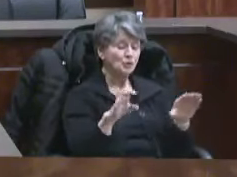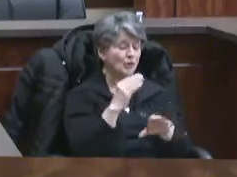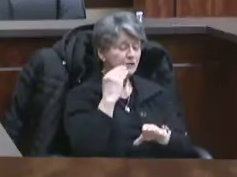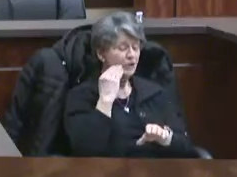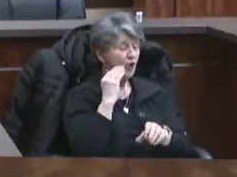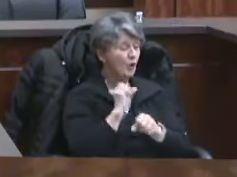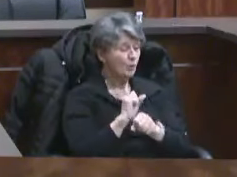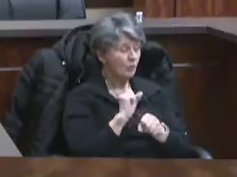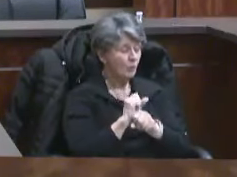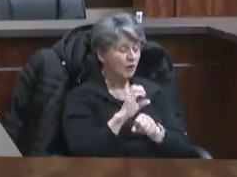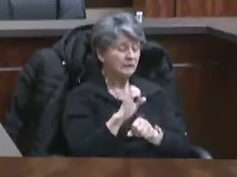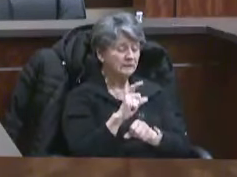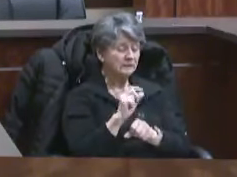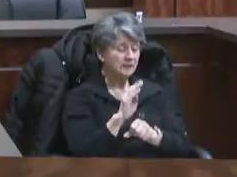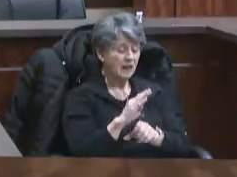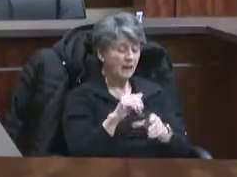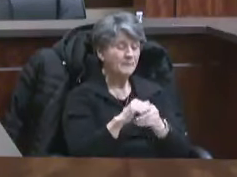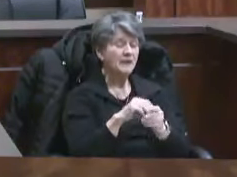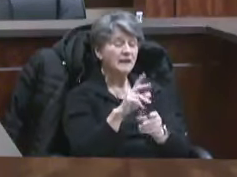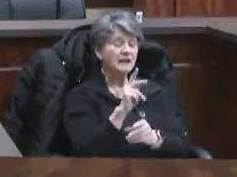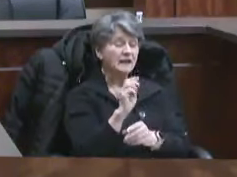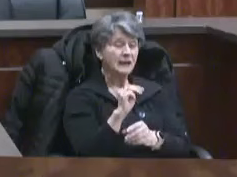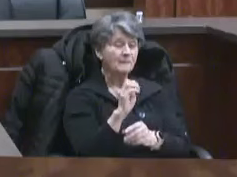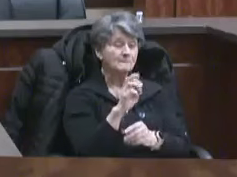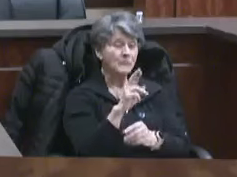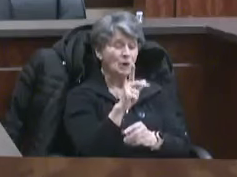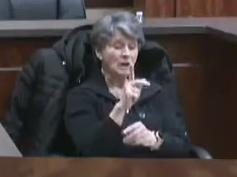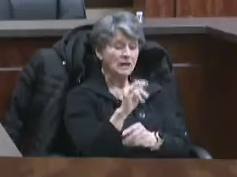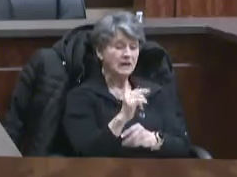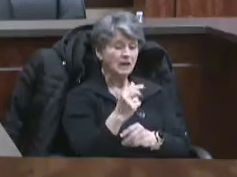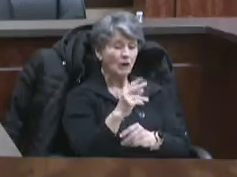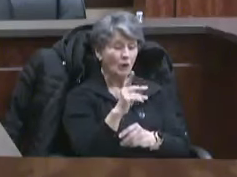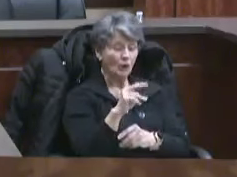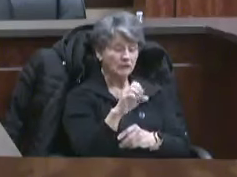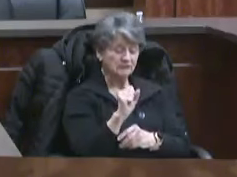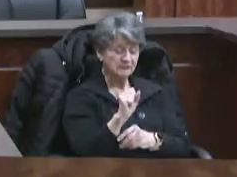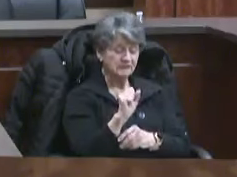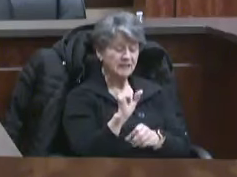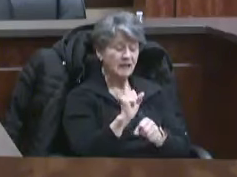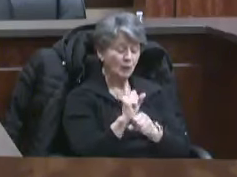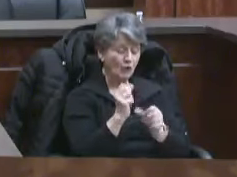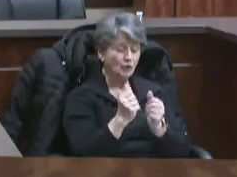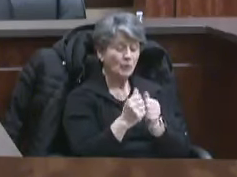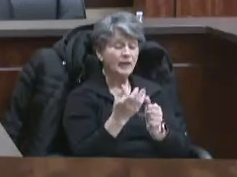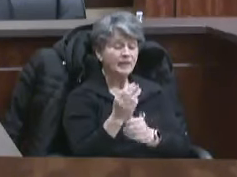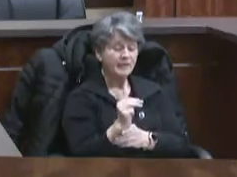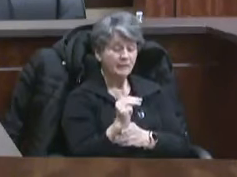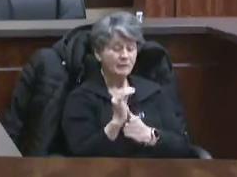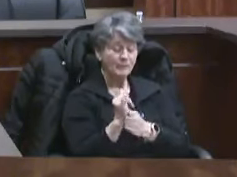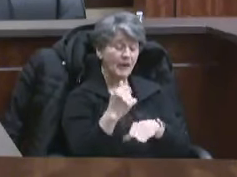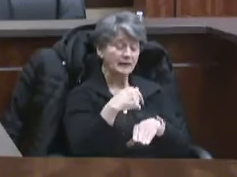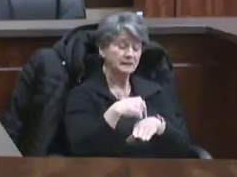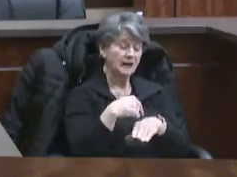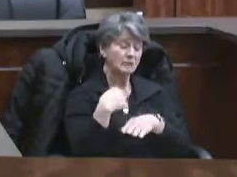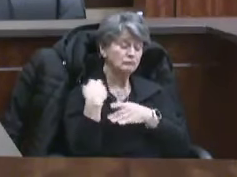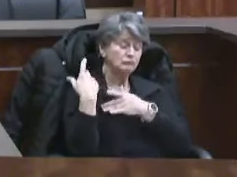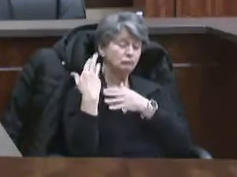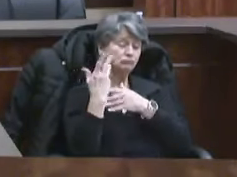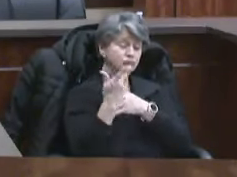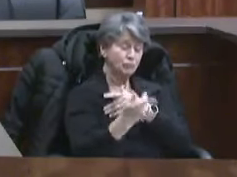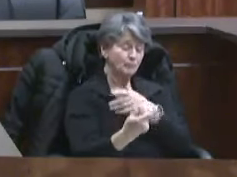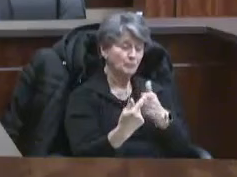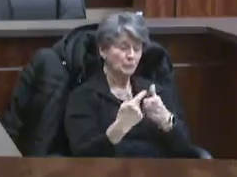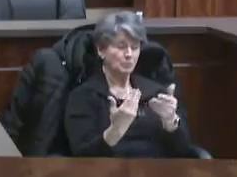Kimberly Gardens. They've worked with him from that time to the present.